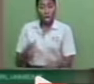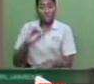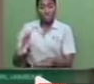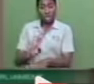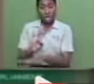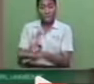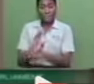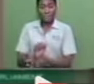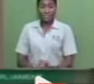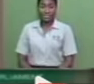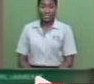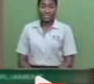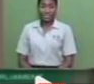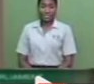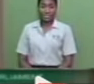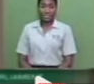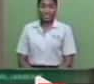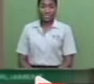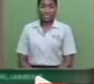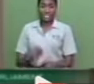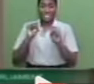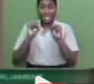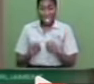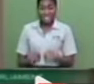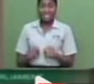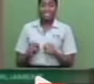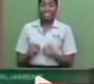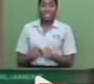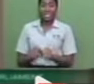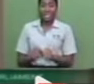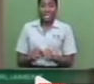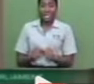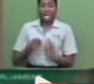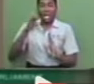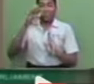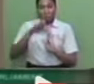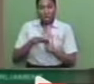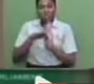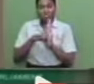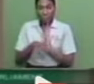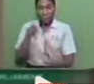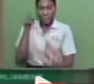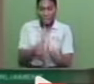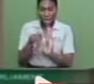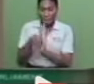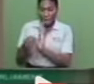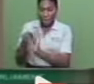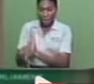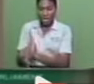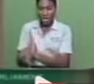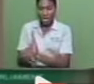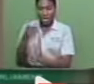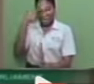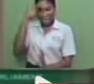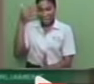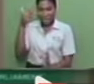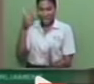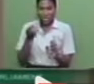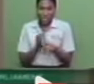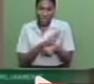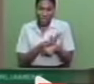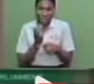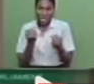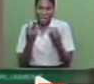robberies, yes, there may be a decrease with the murders related to the lockdown with the COVID and less people are out,